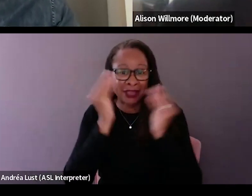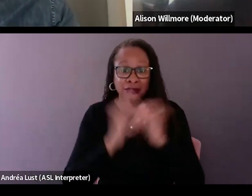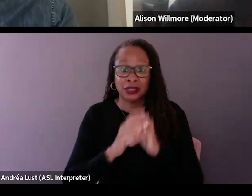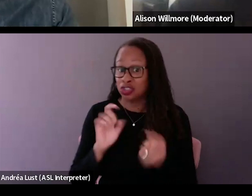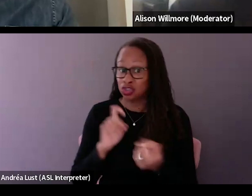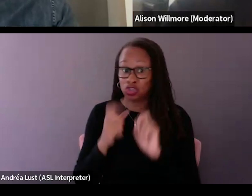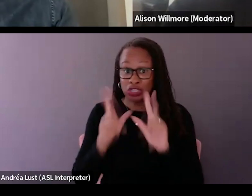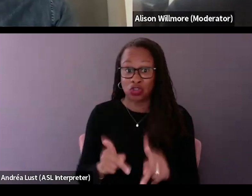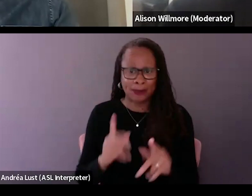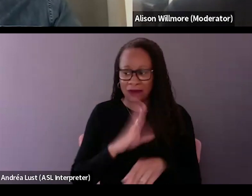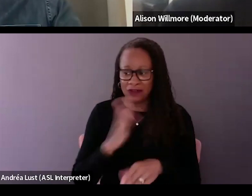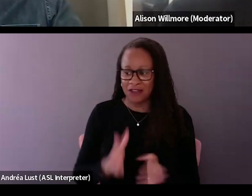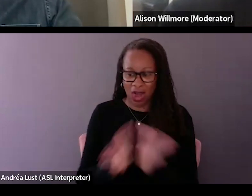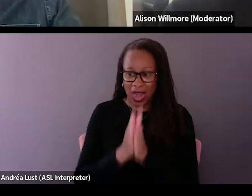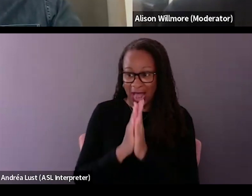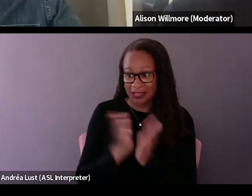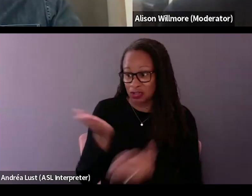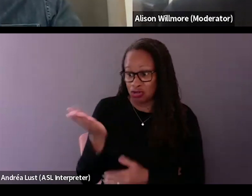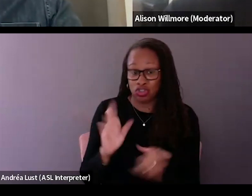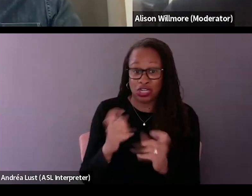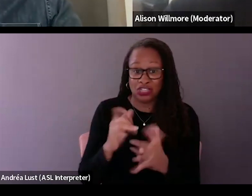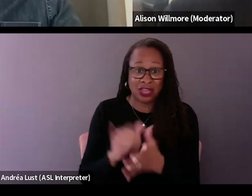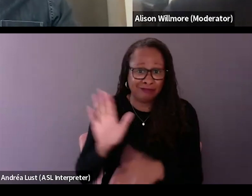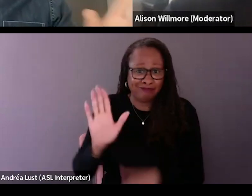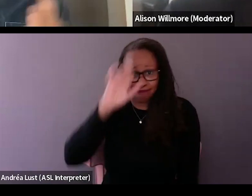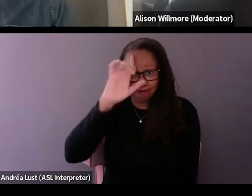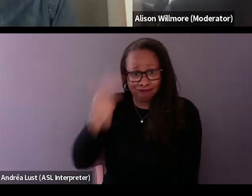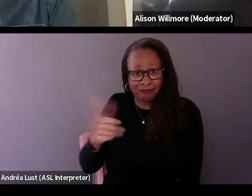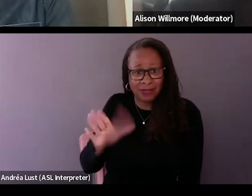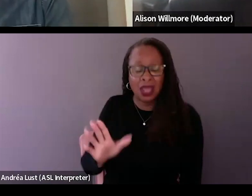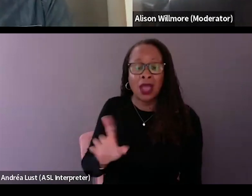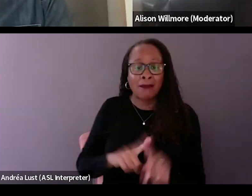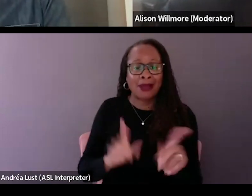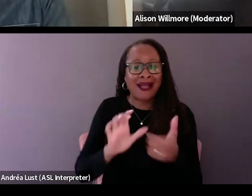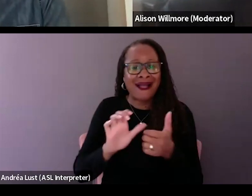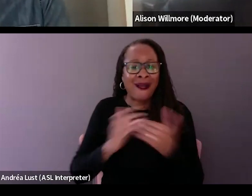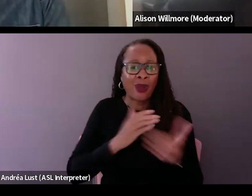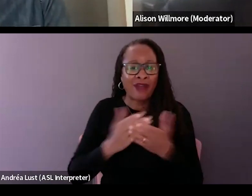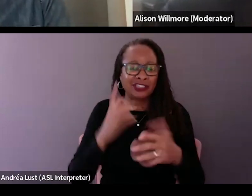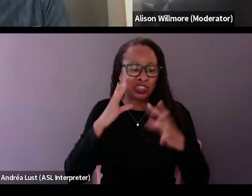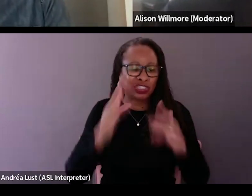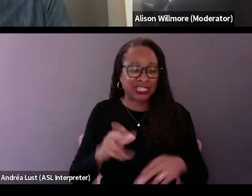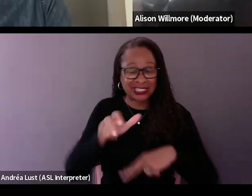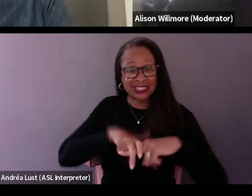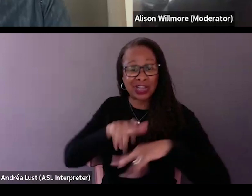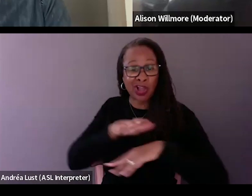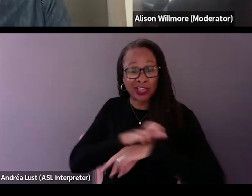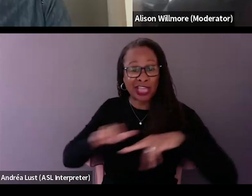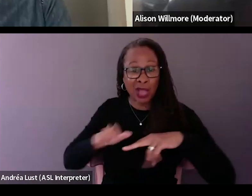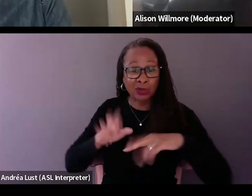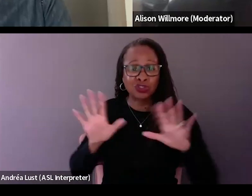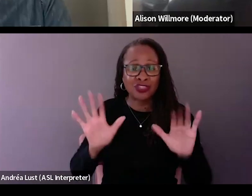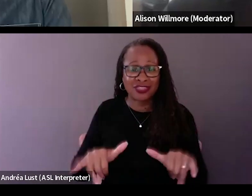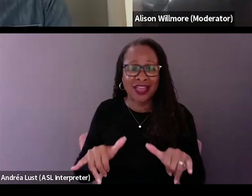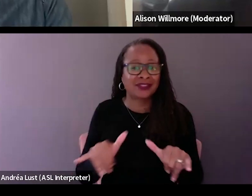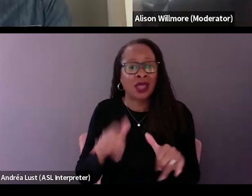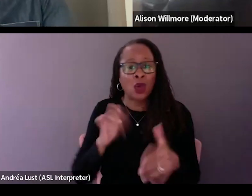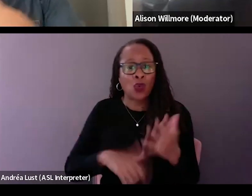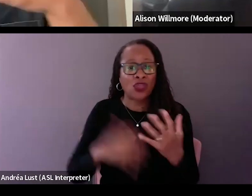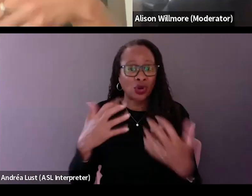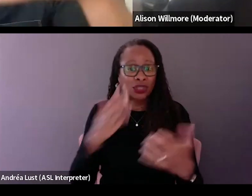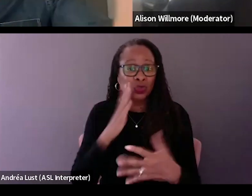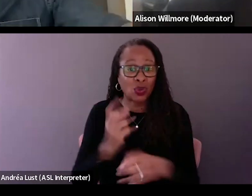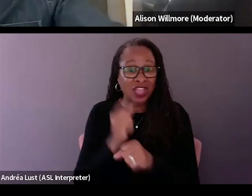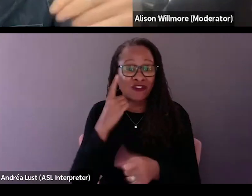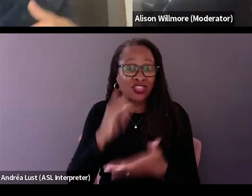like, however she decides to sit on that couch is what the audience is going to get for that day of conversations. And it